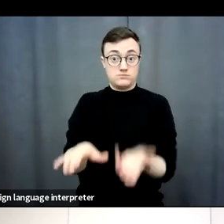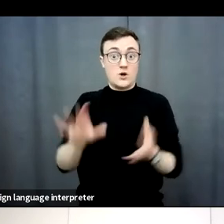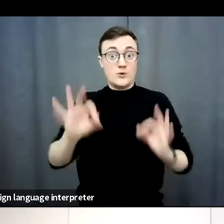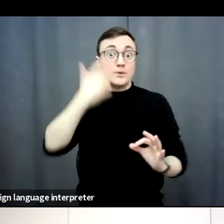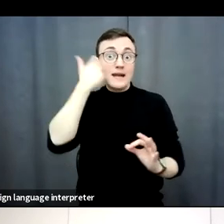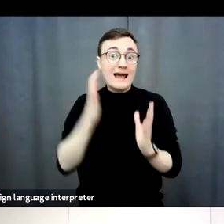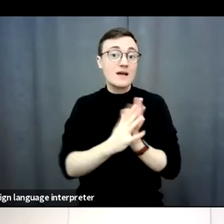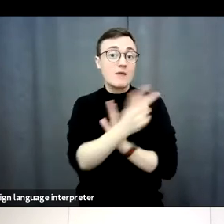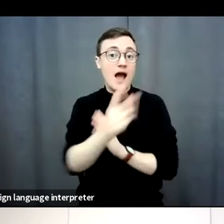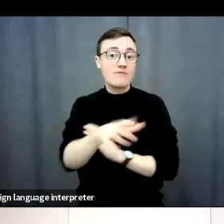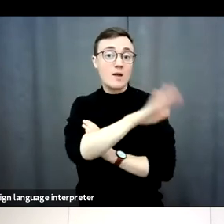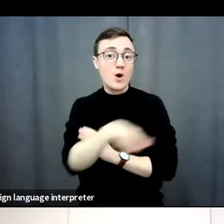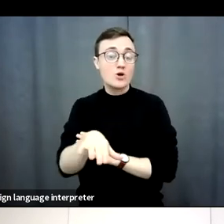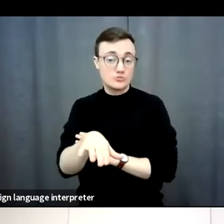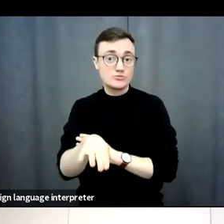risk to experience